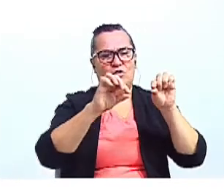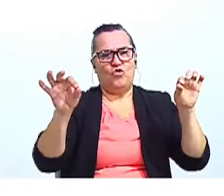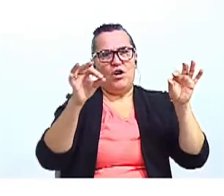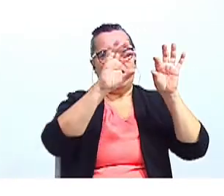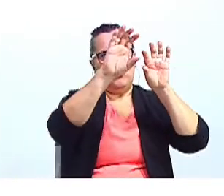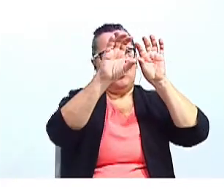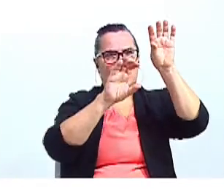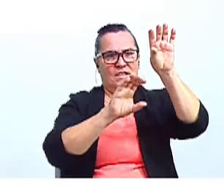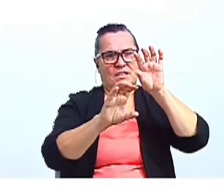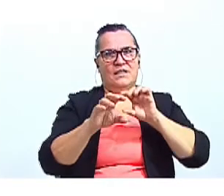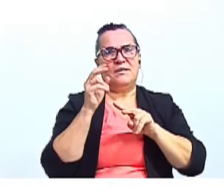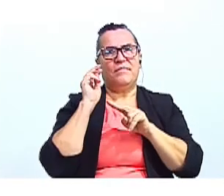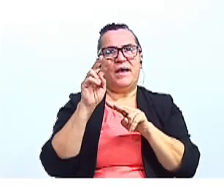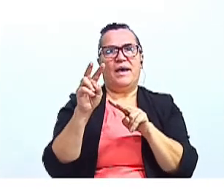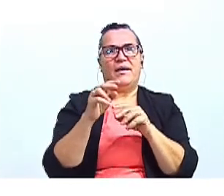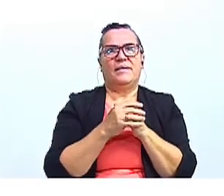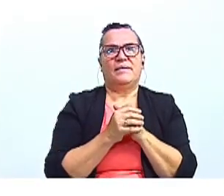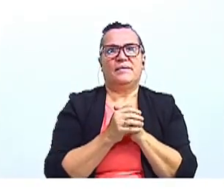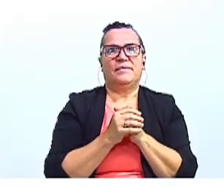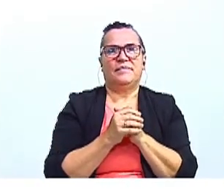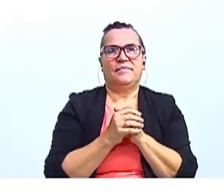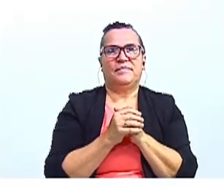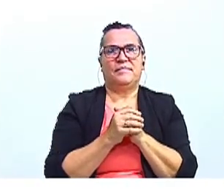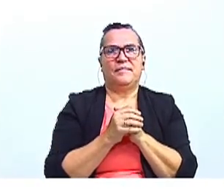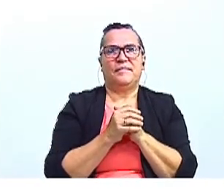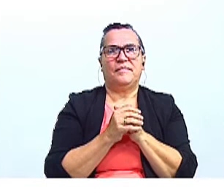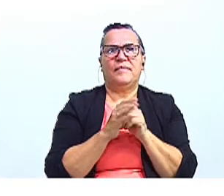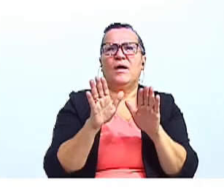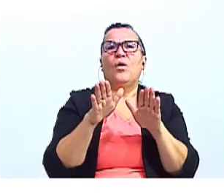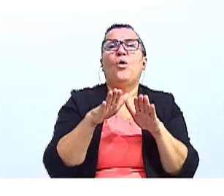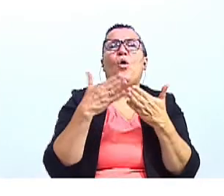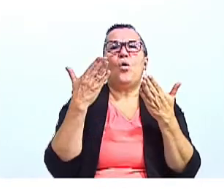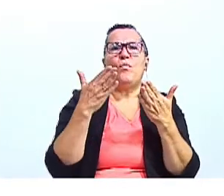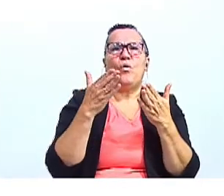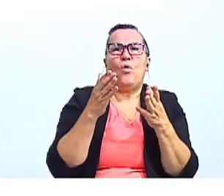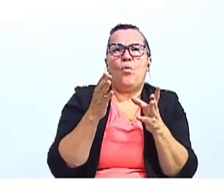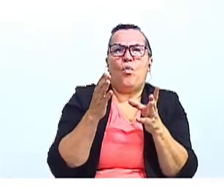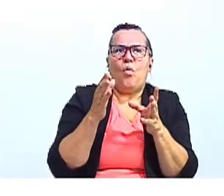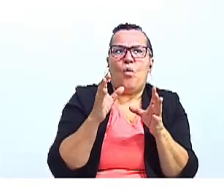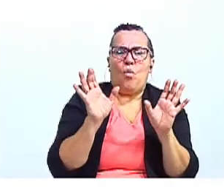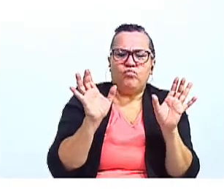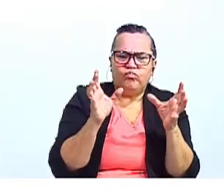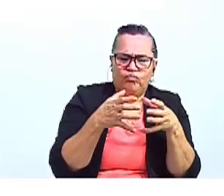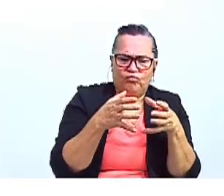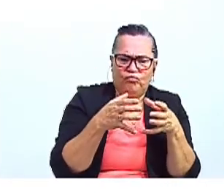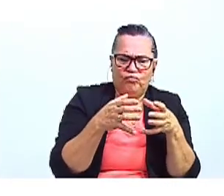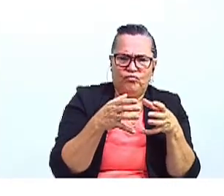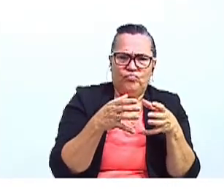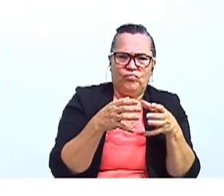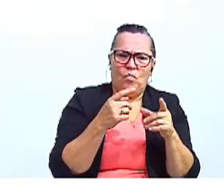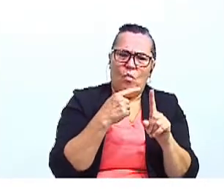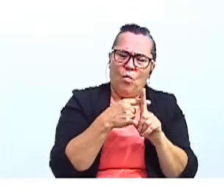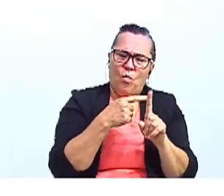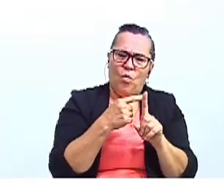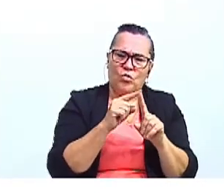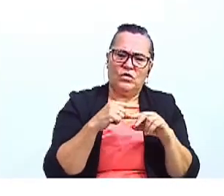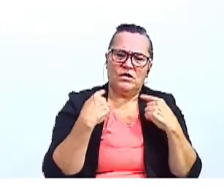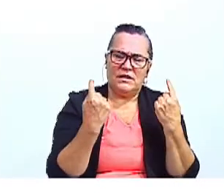Look at the sentences. Okay, how to form positive friendship